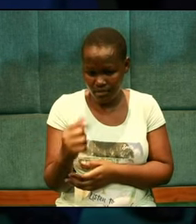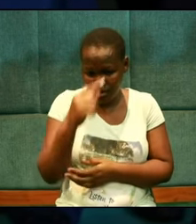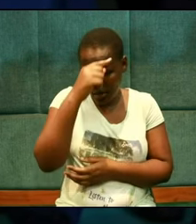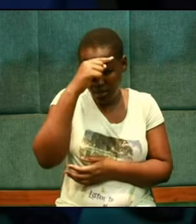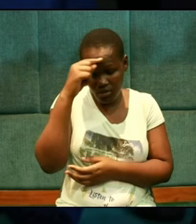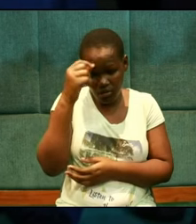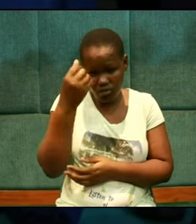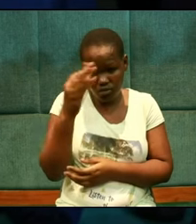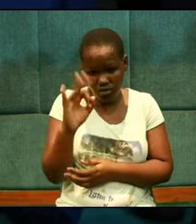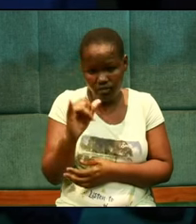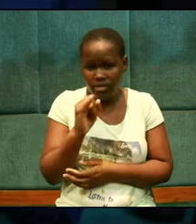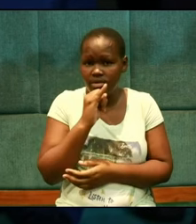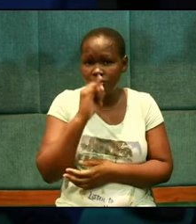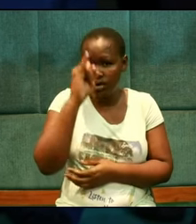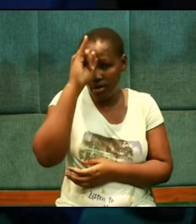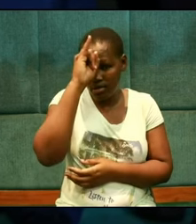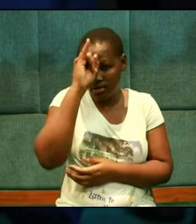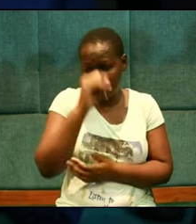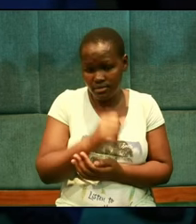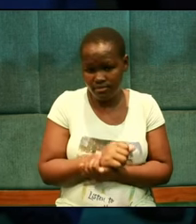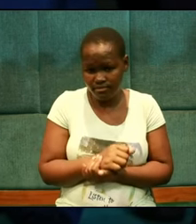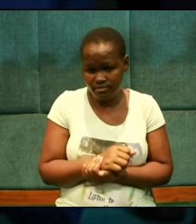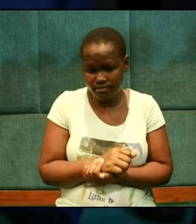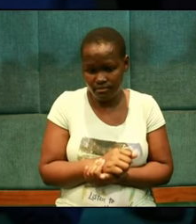because of ignorance.